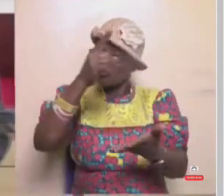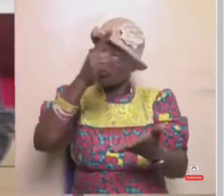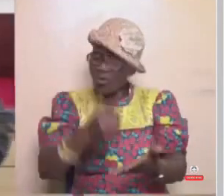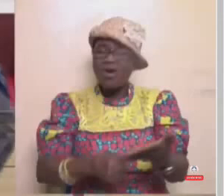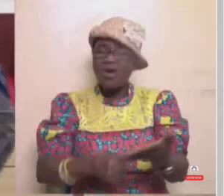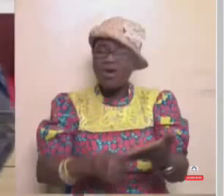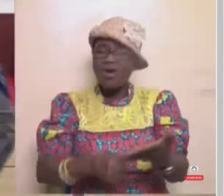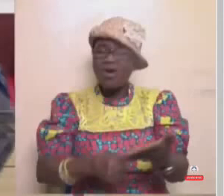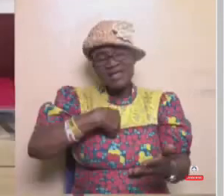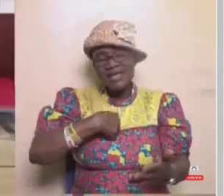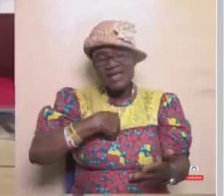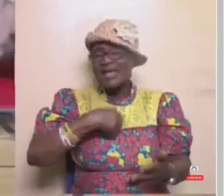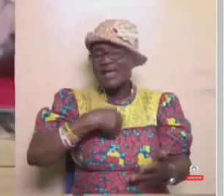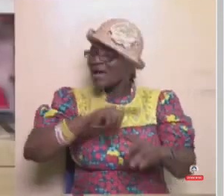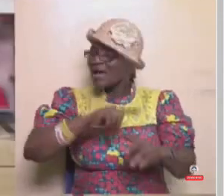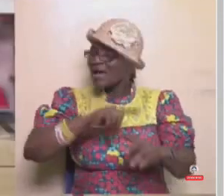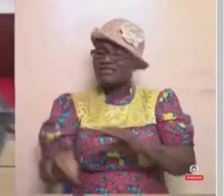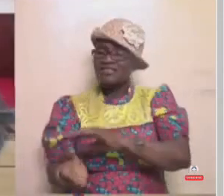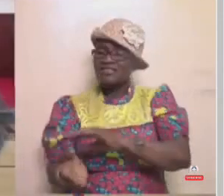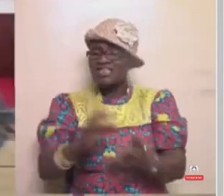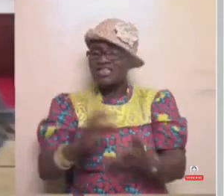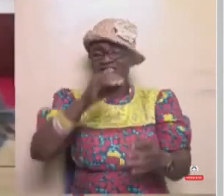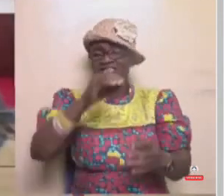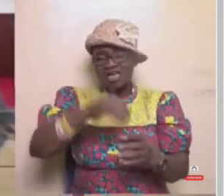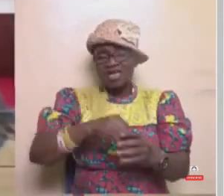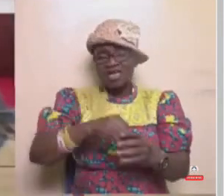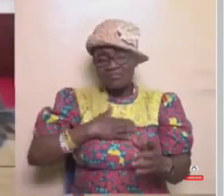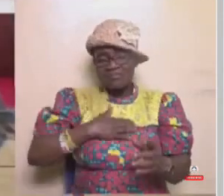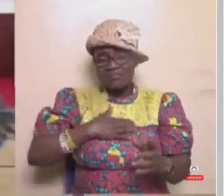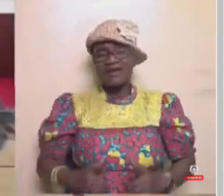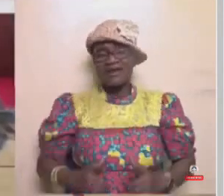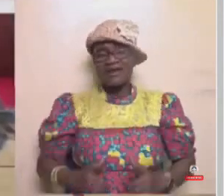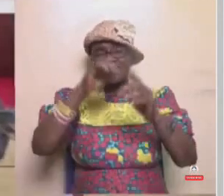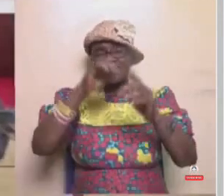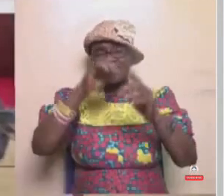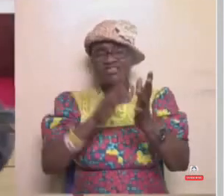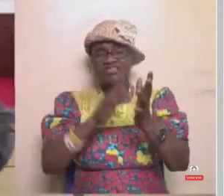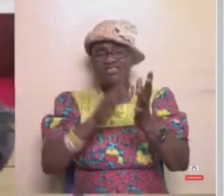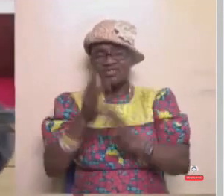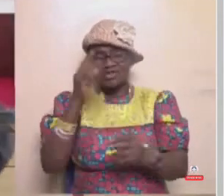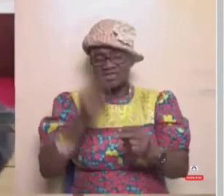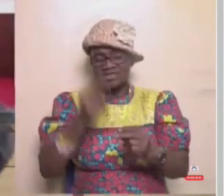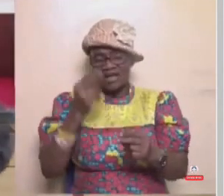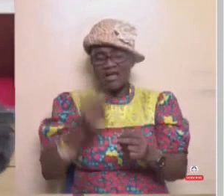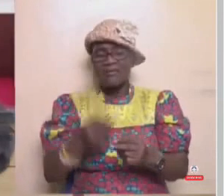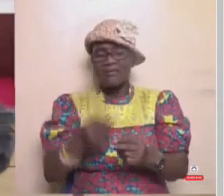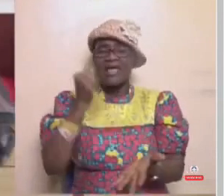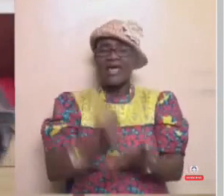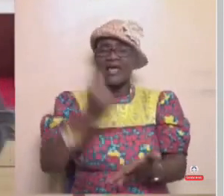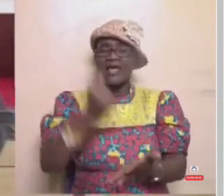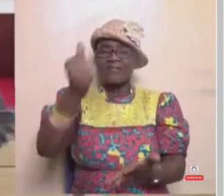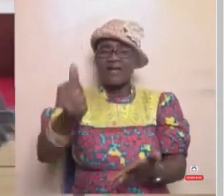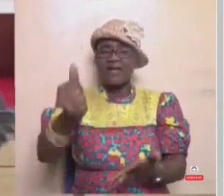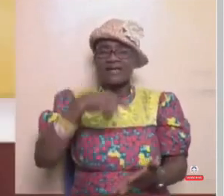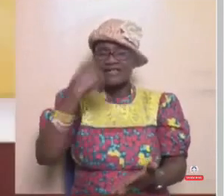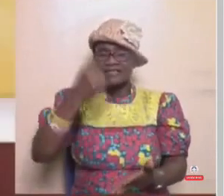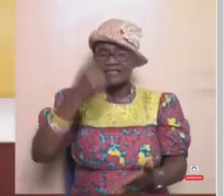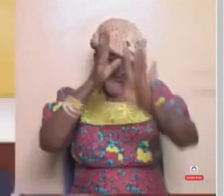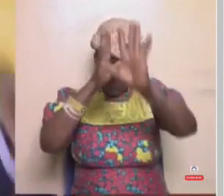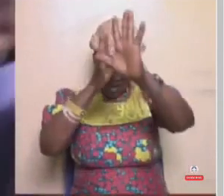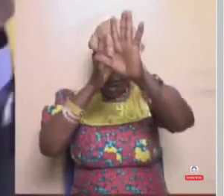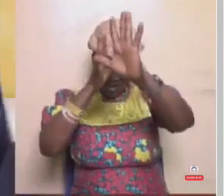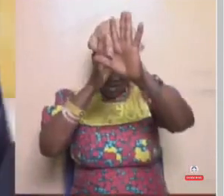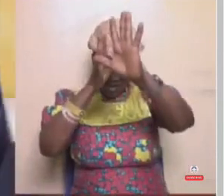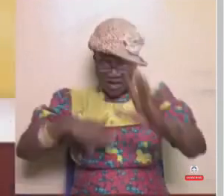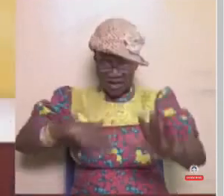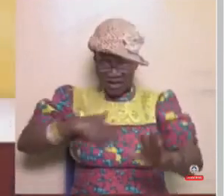change to what I cannot change in my life. In Jesus' name. Amen. Amen. Say, Father,